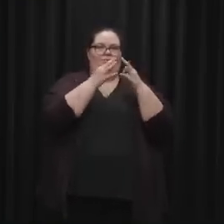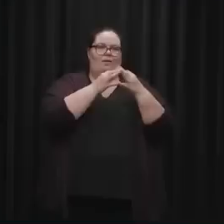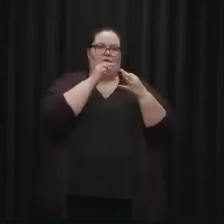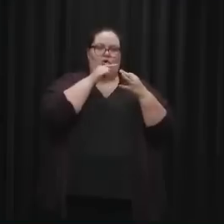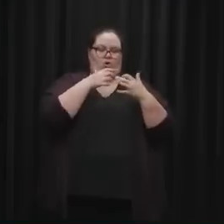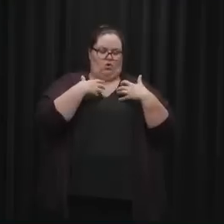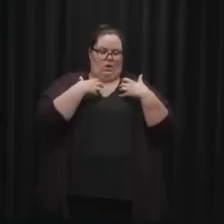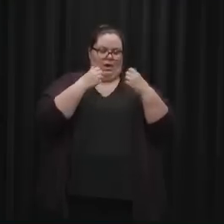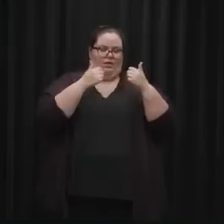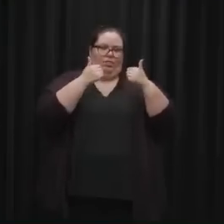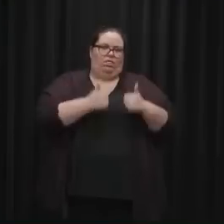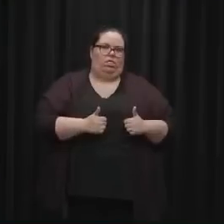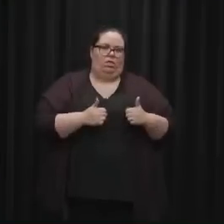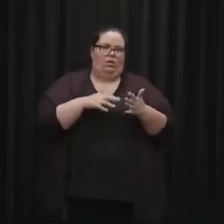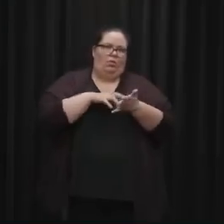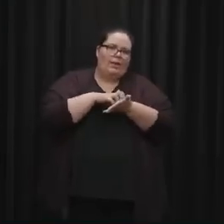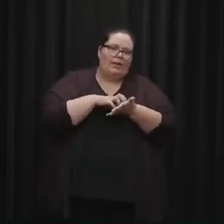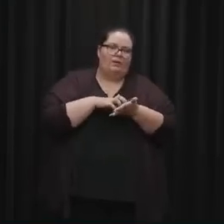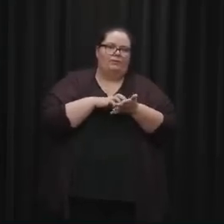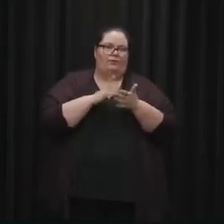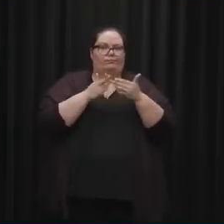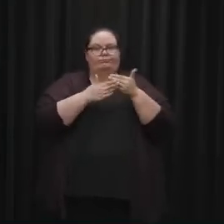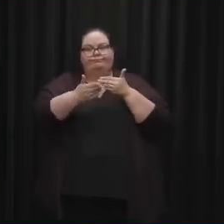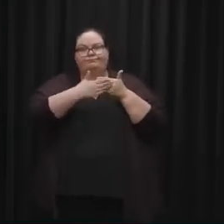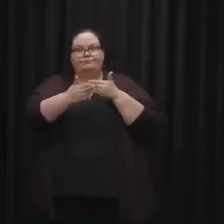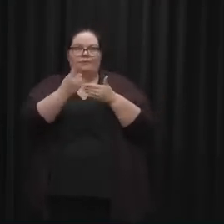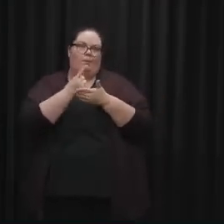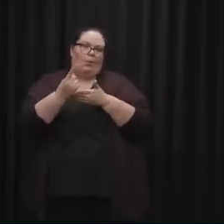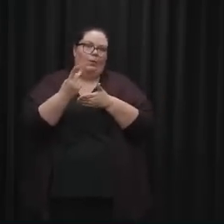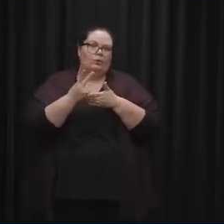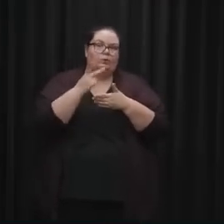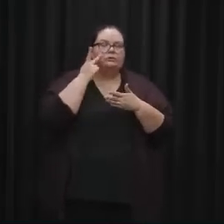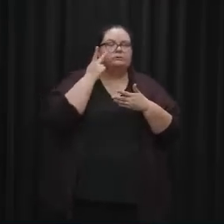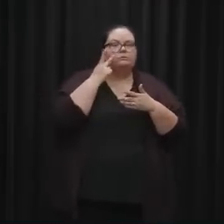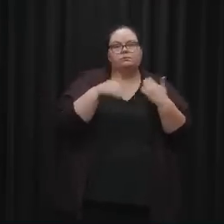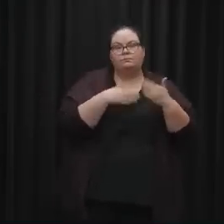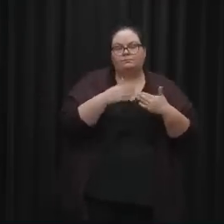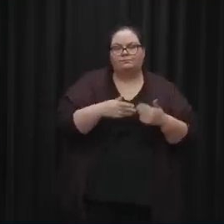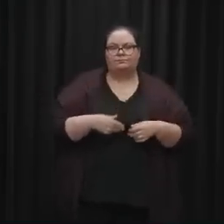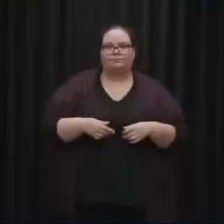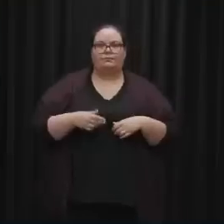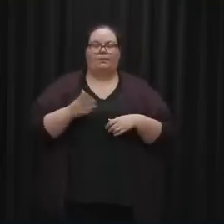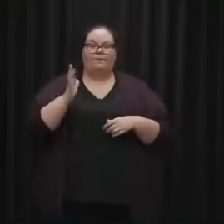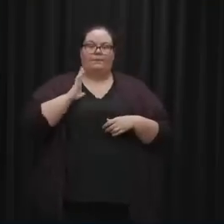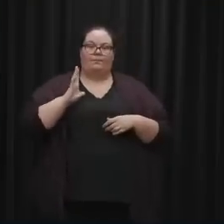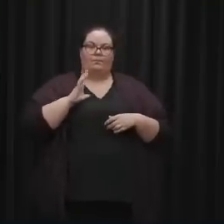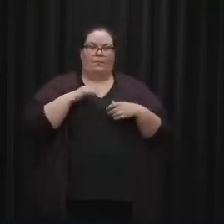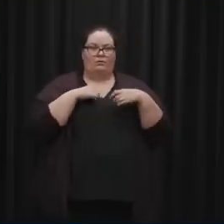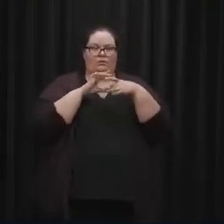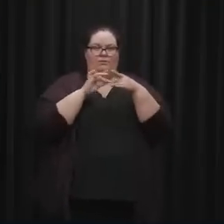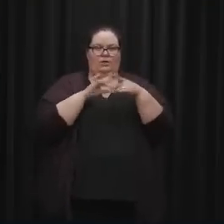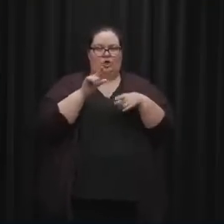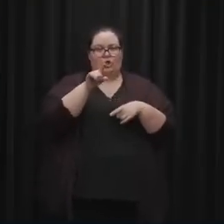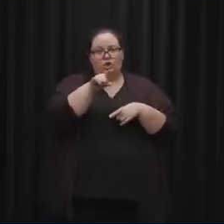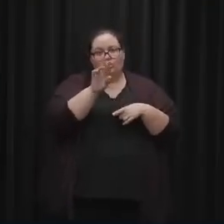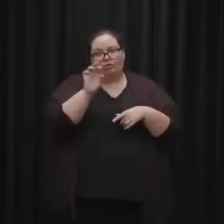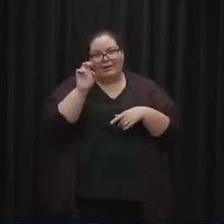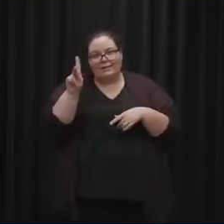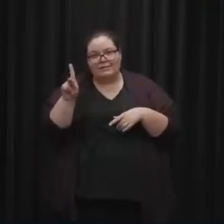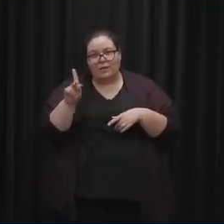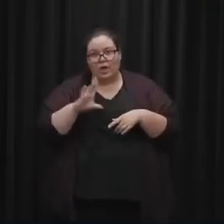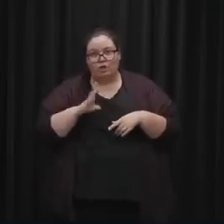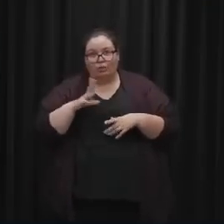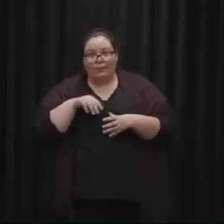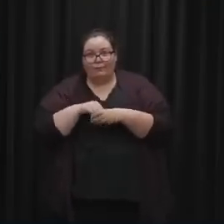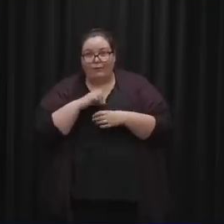days following Halloween. And as I mentioned earlier when I was speaking, if you are a person who is at risk and you